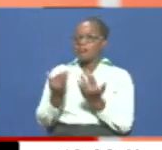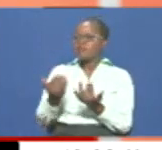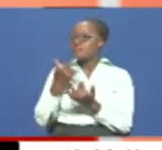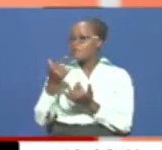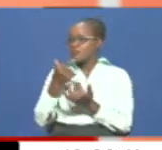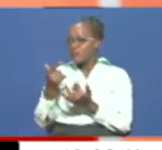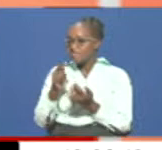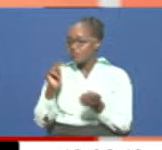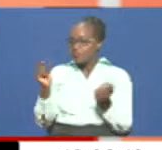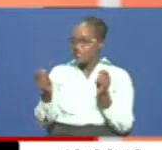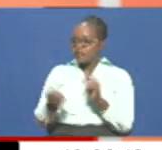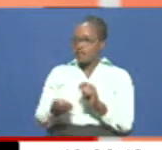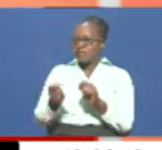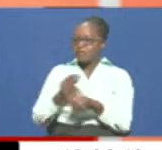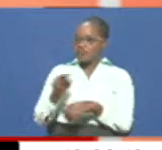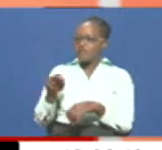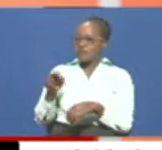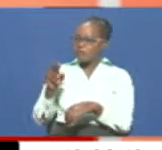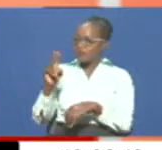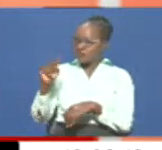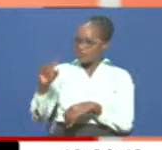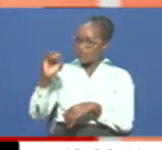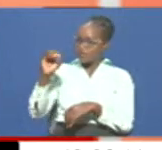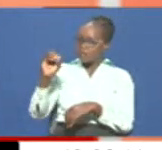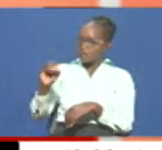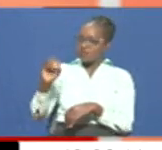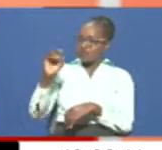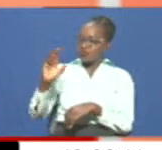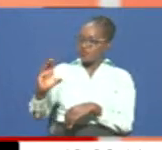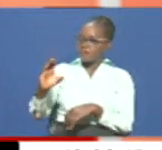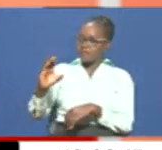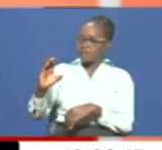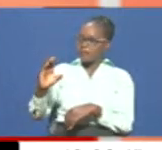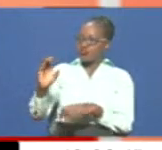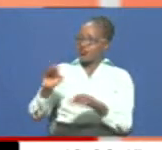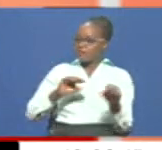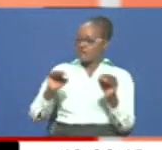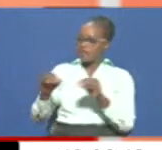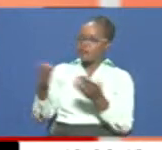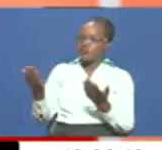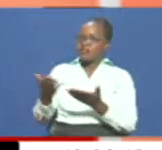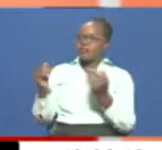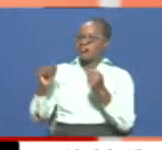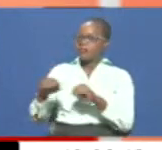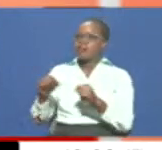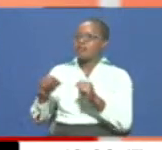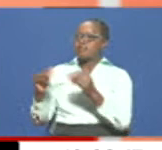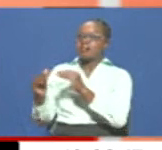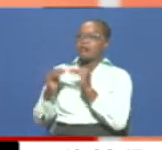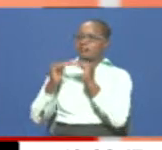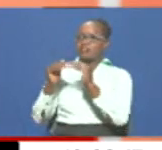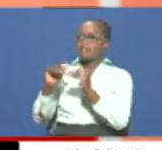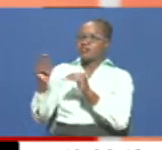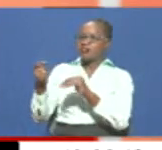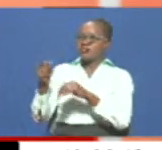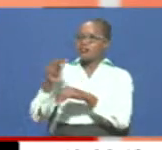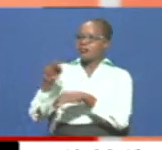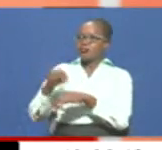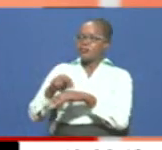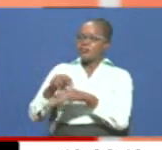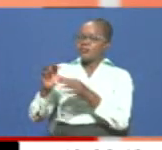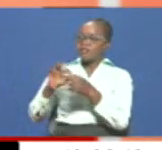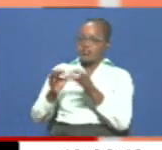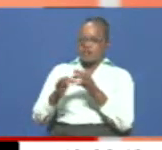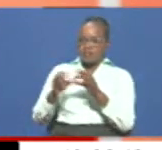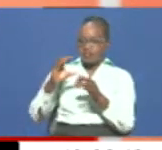to transform the National Olympic Committee. We've been able to place it where it can be equal to other National Olympic Committees of the world, not just